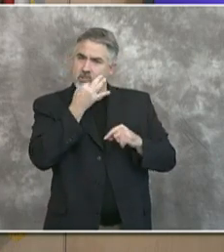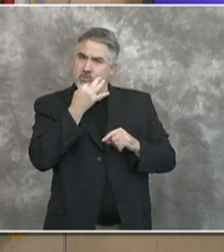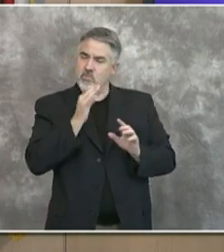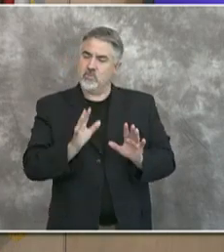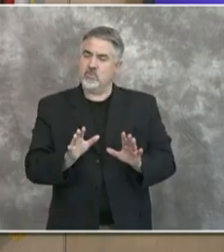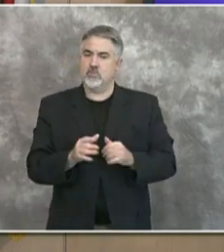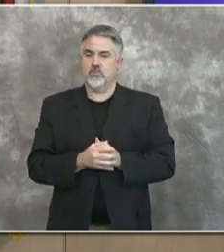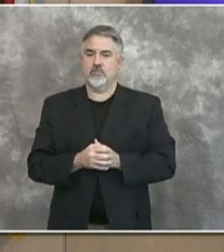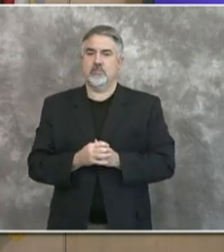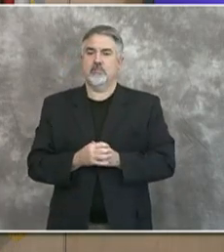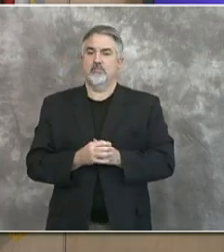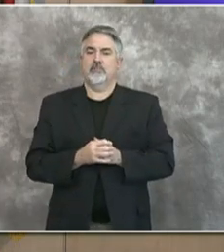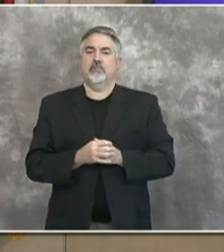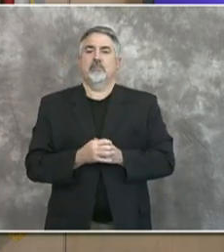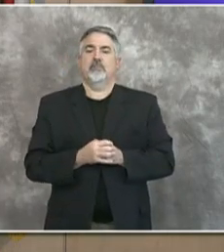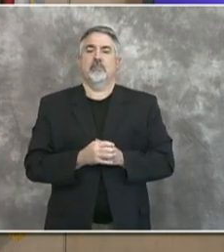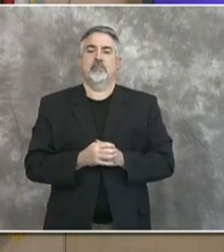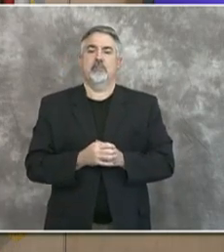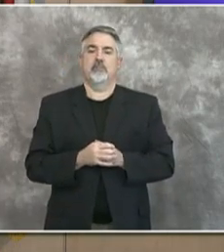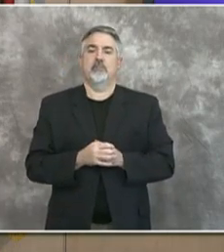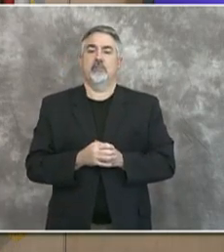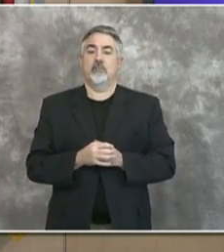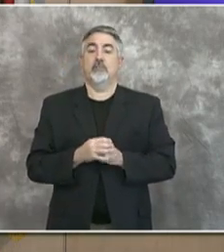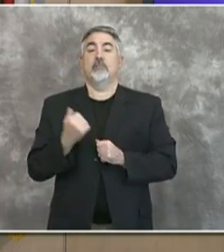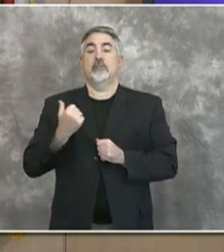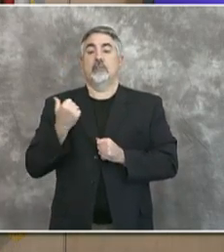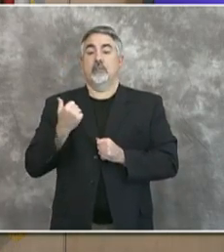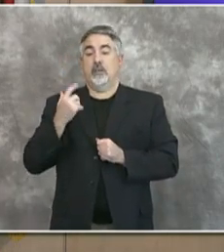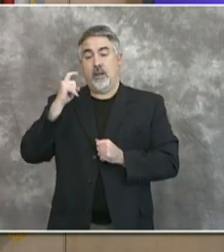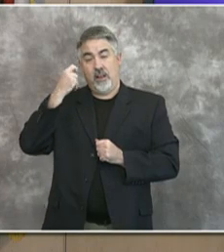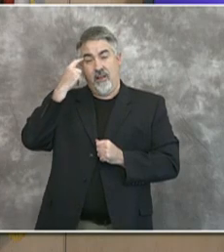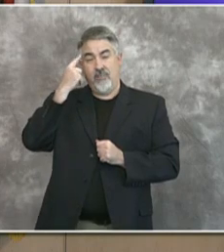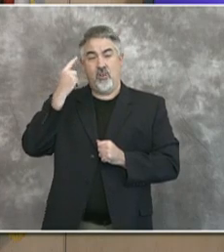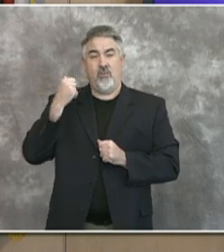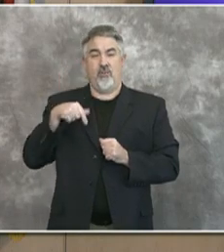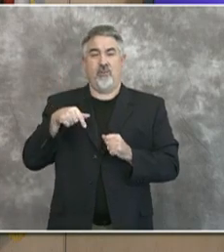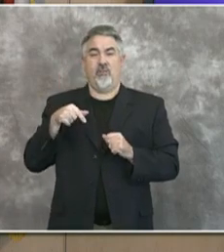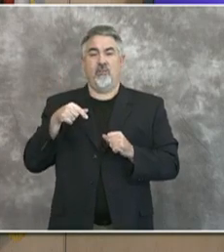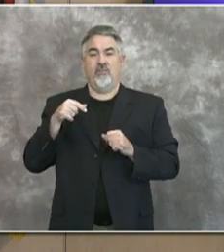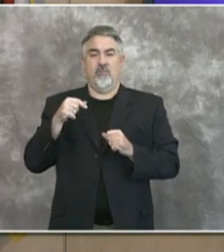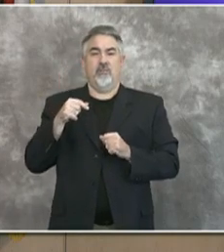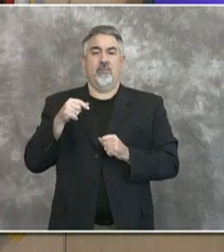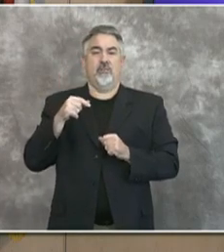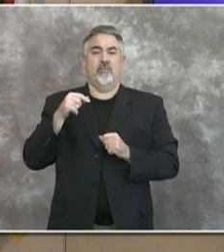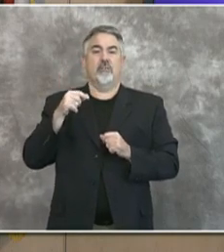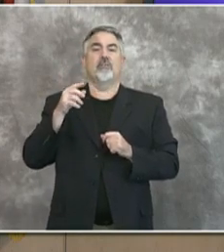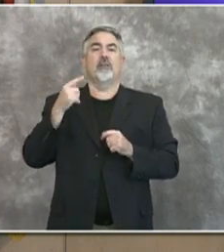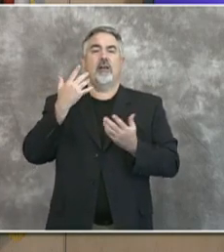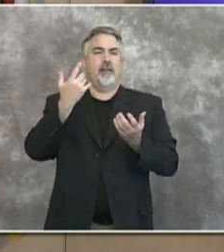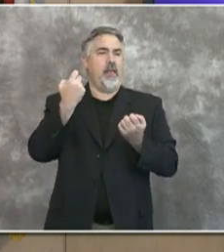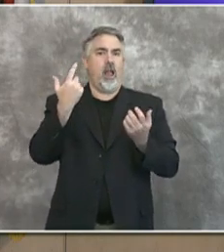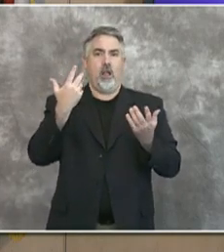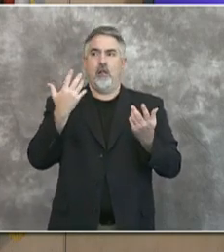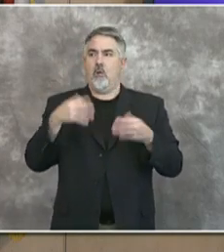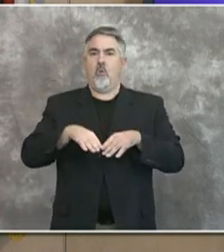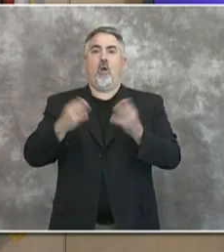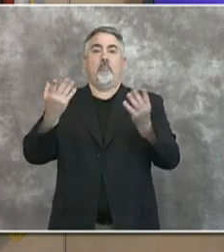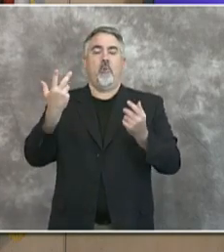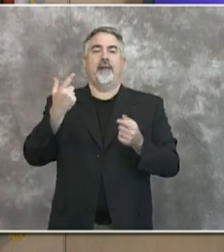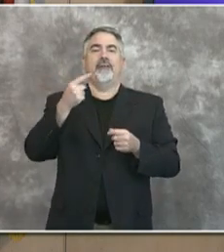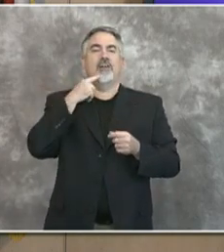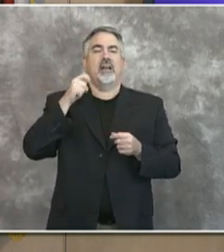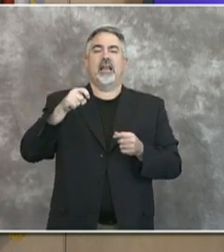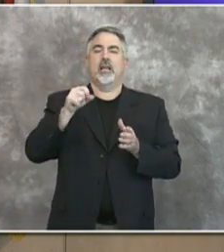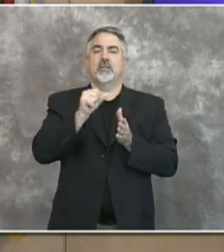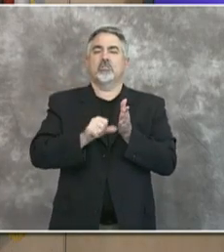the governor talked about a change on elective surgeries, and to be consistent with what the governor is